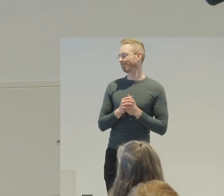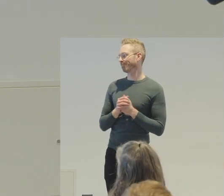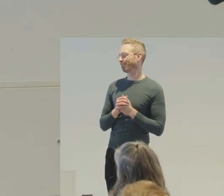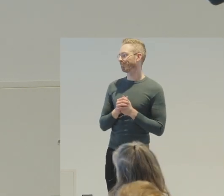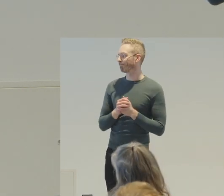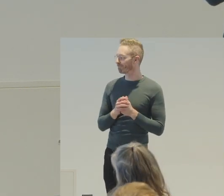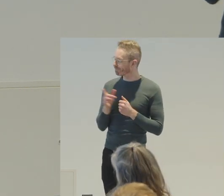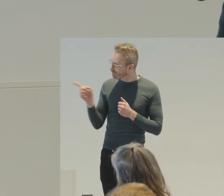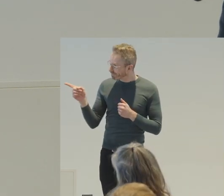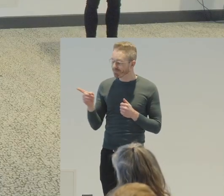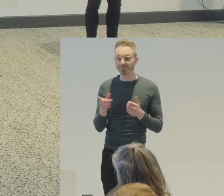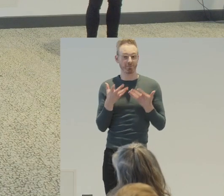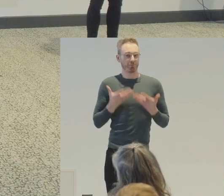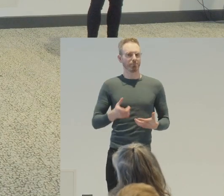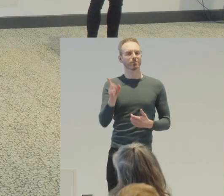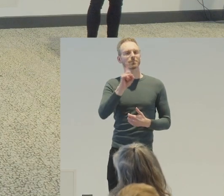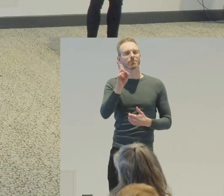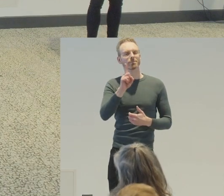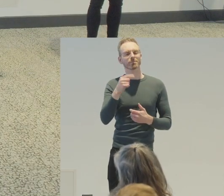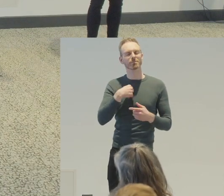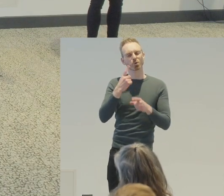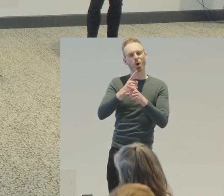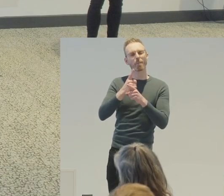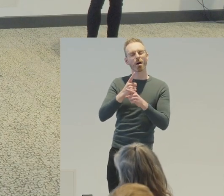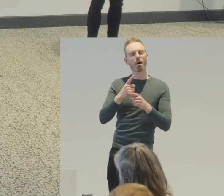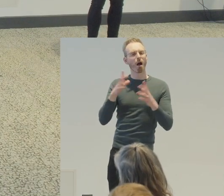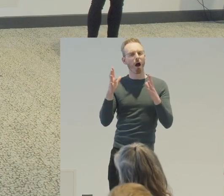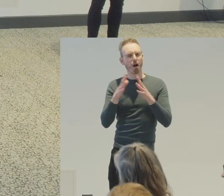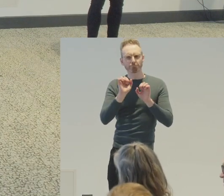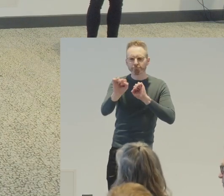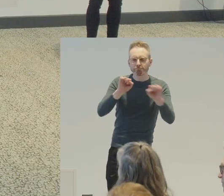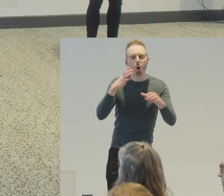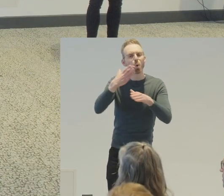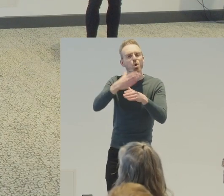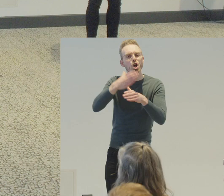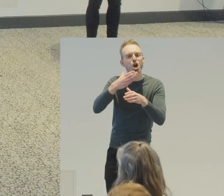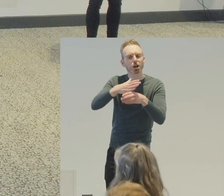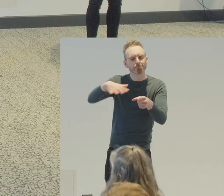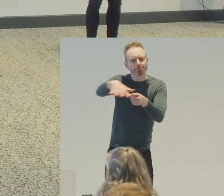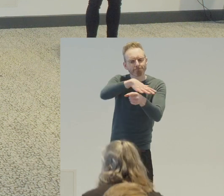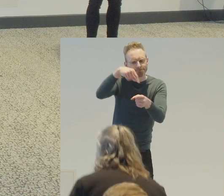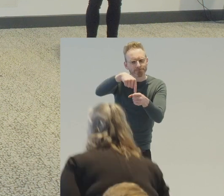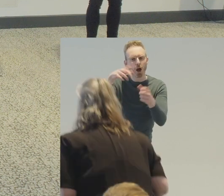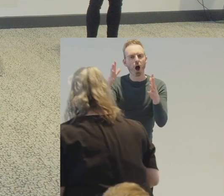Now we're going to be talking about making work accessible.